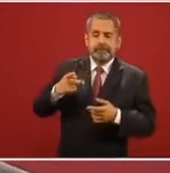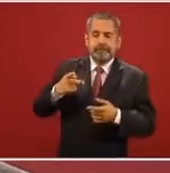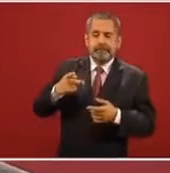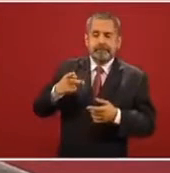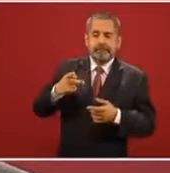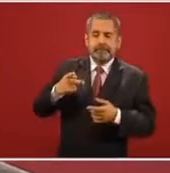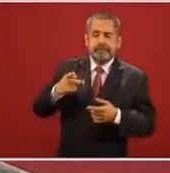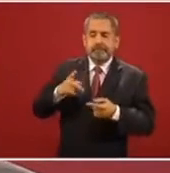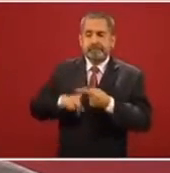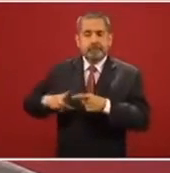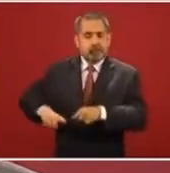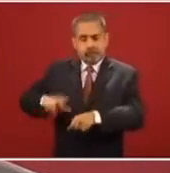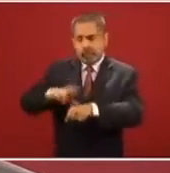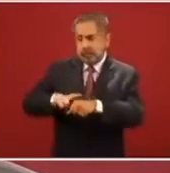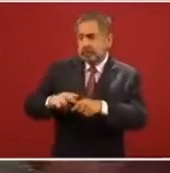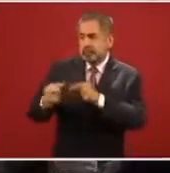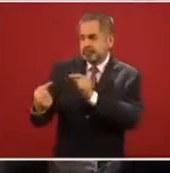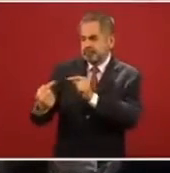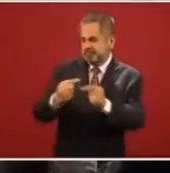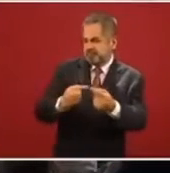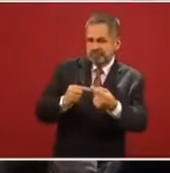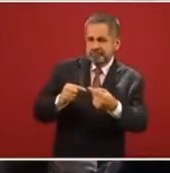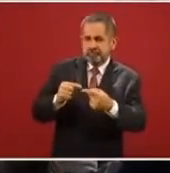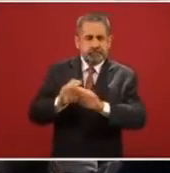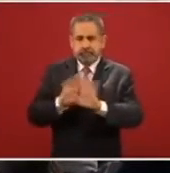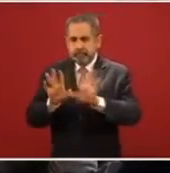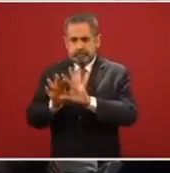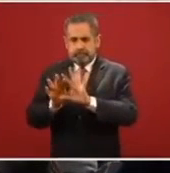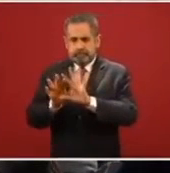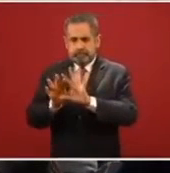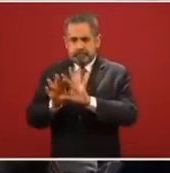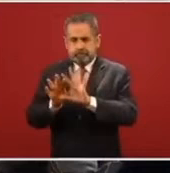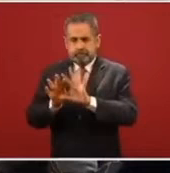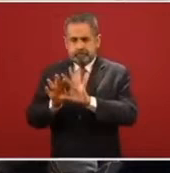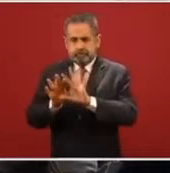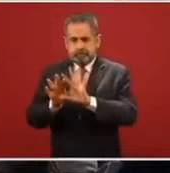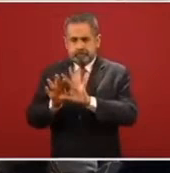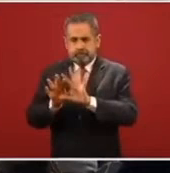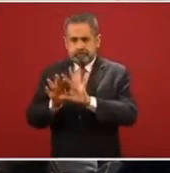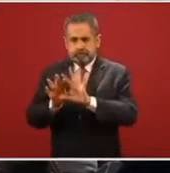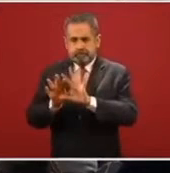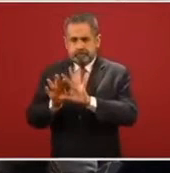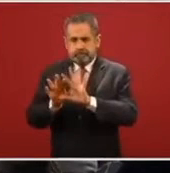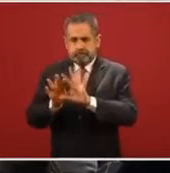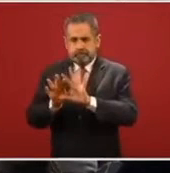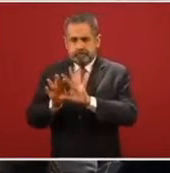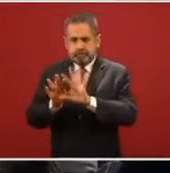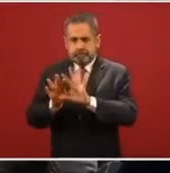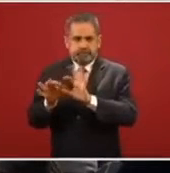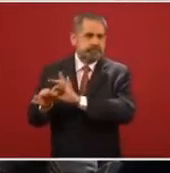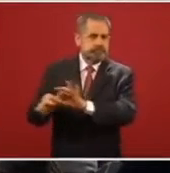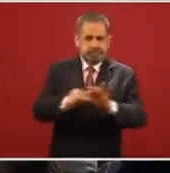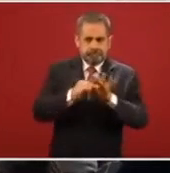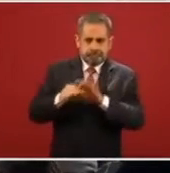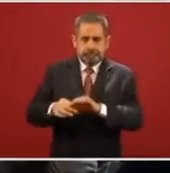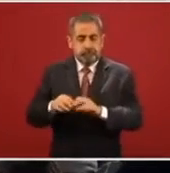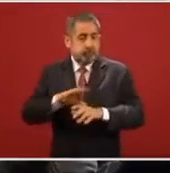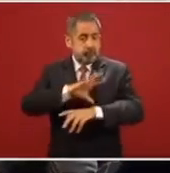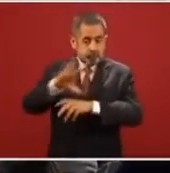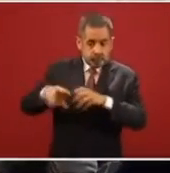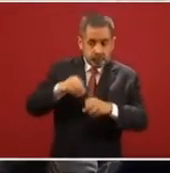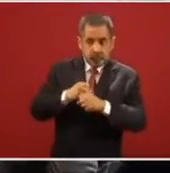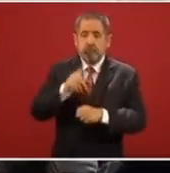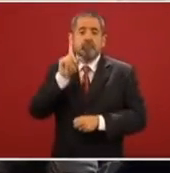two governesses con distintas perspectivas políticas, with different political perspectives decidieron